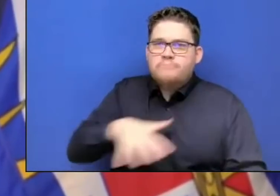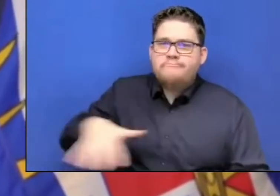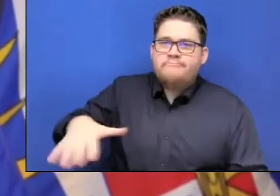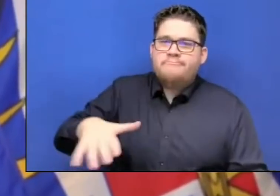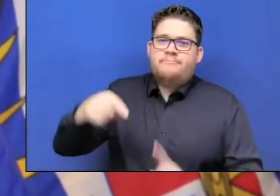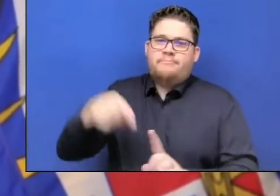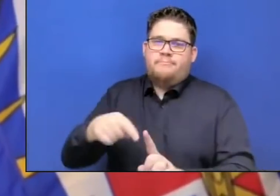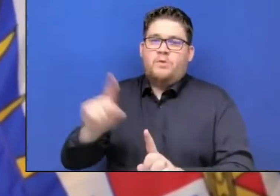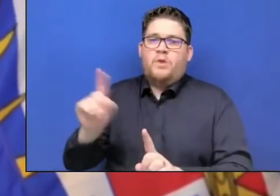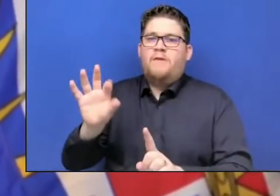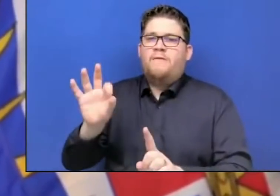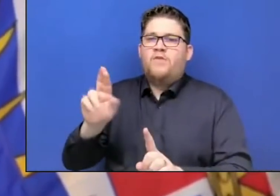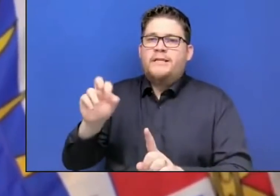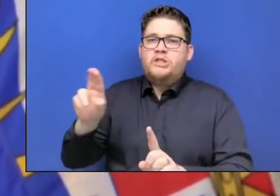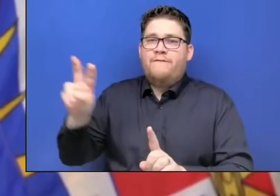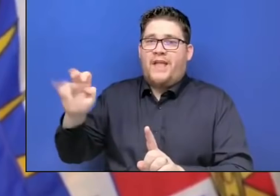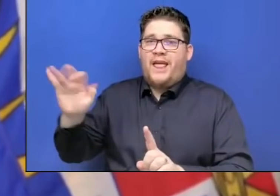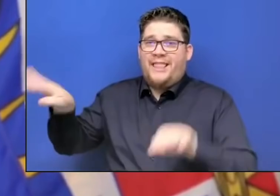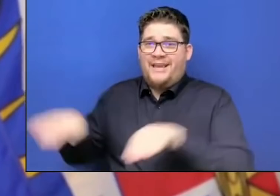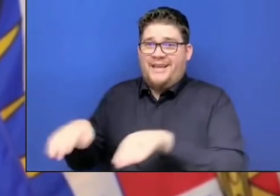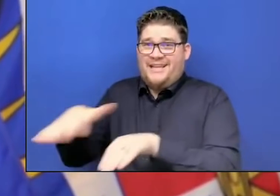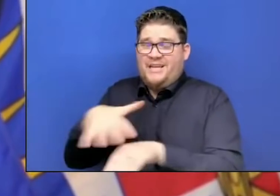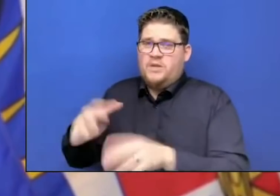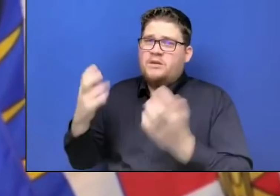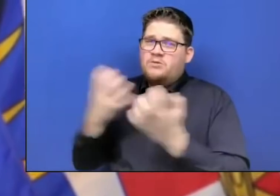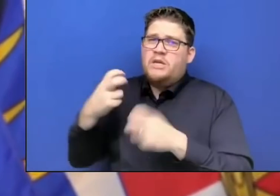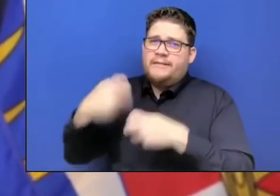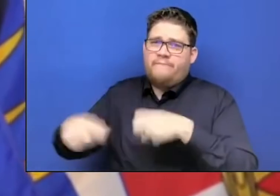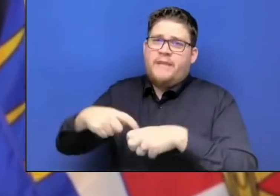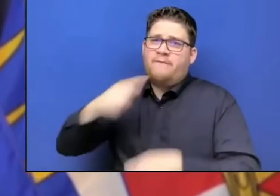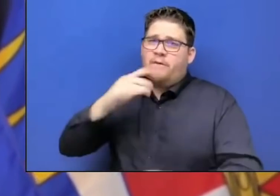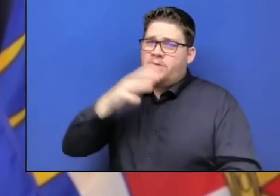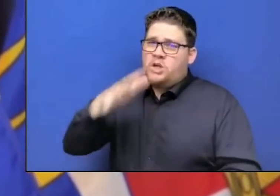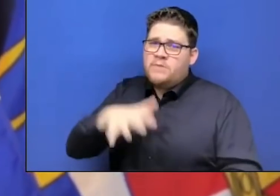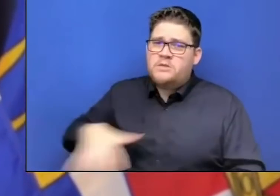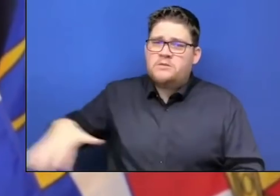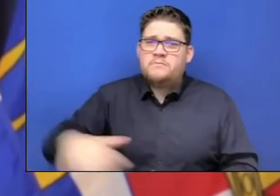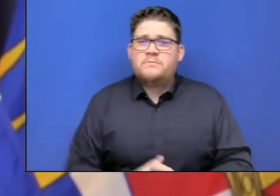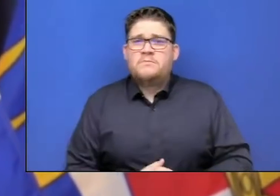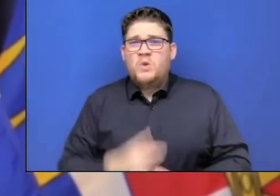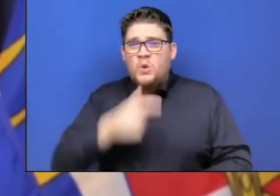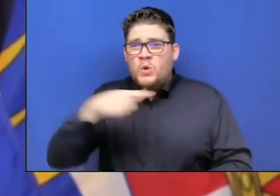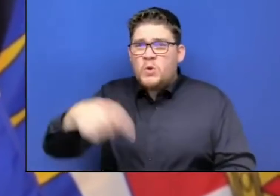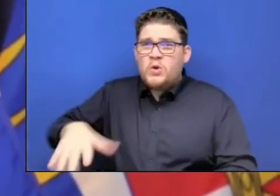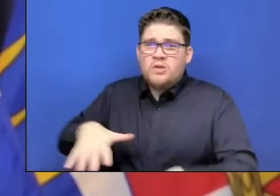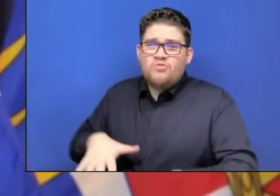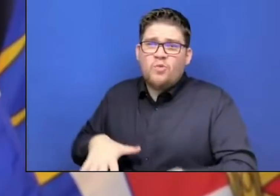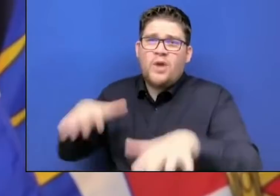Valley. My heart goes out to everyone affected by the flooding right now, and we're working hard to make contact with